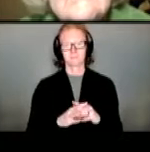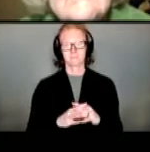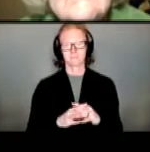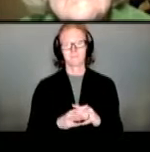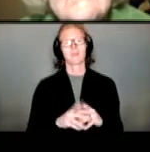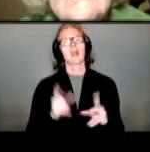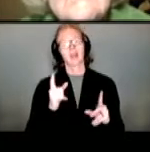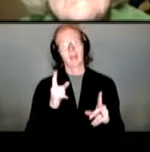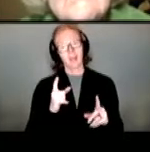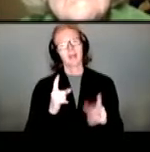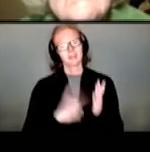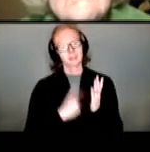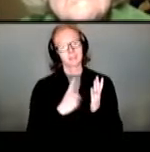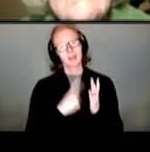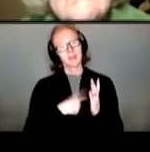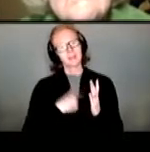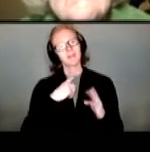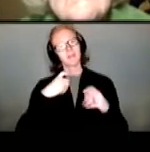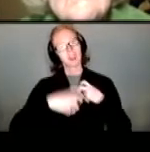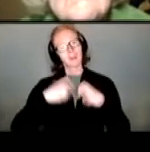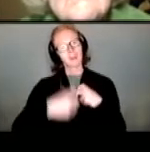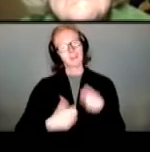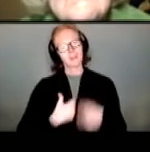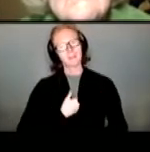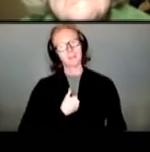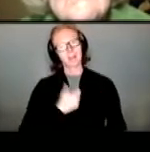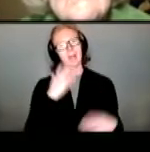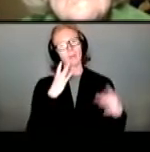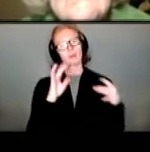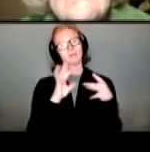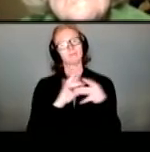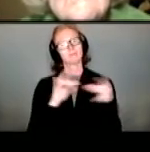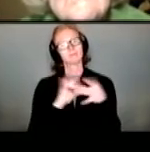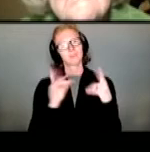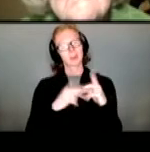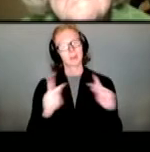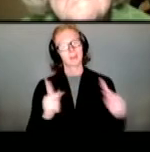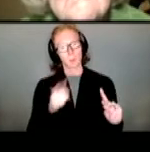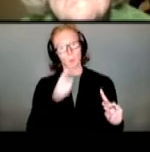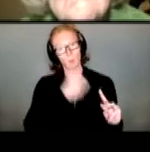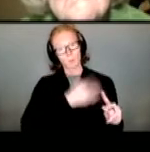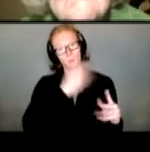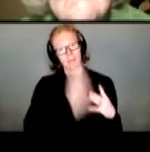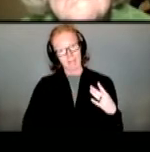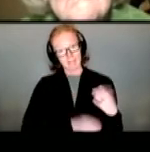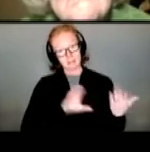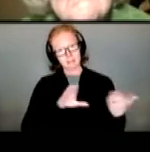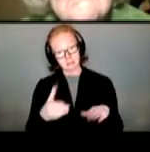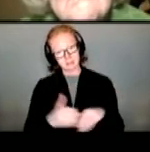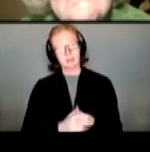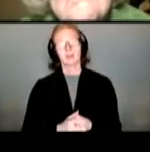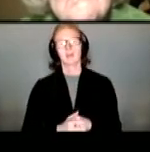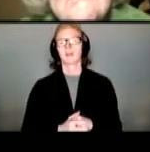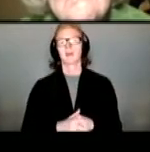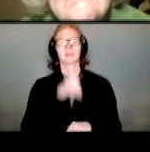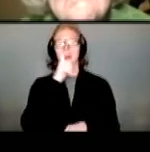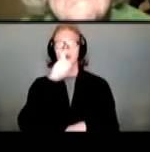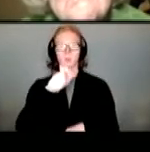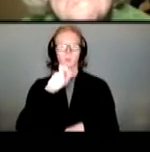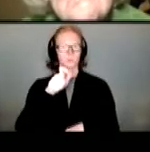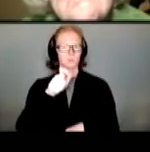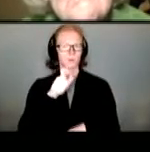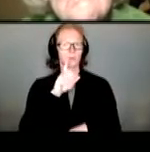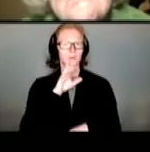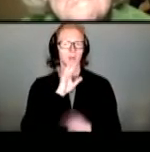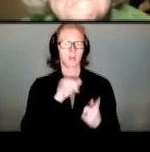of trouble by saying things about people who have recently passed away because, you know, we're not supposed to speak ill of the dead.